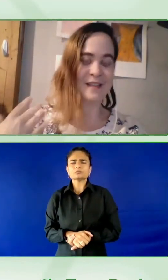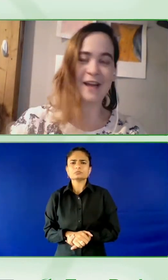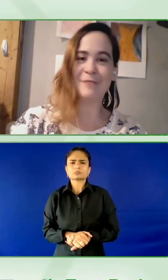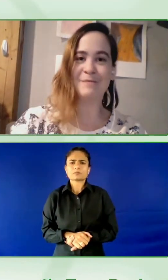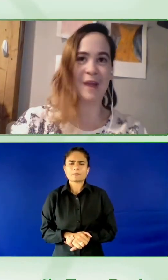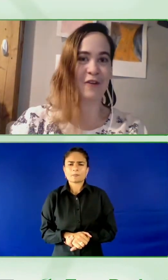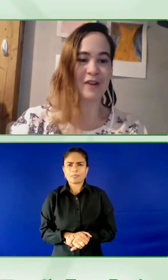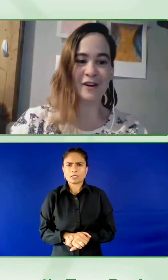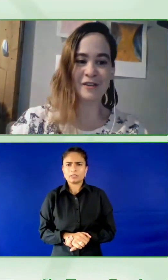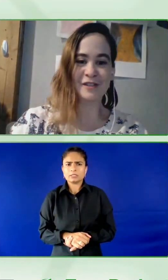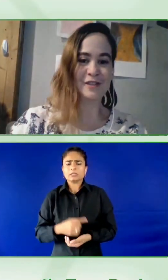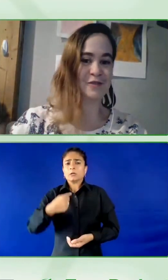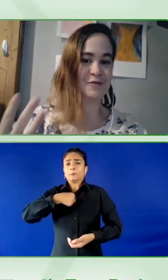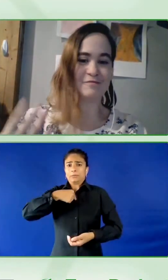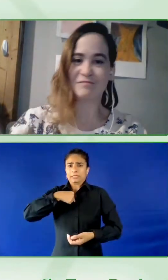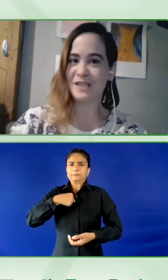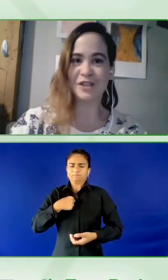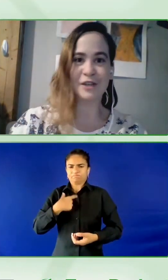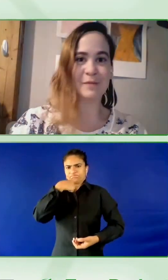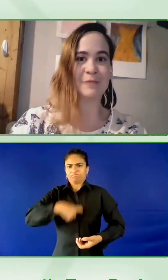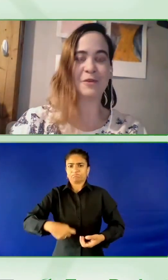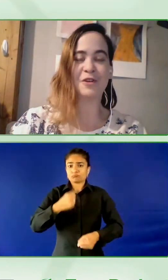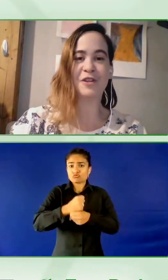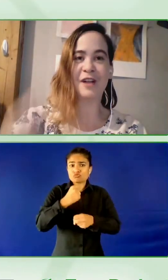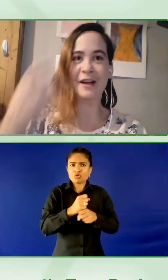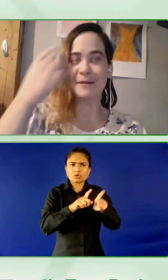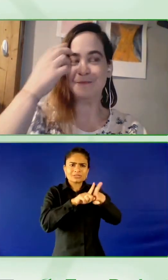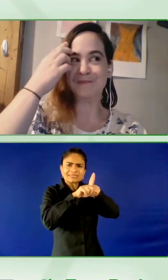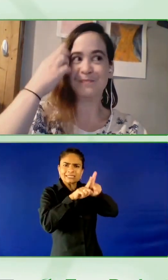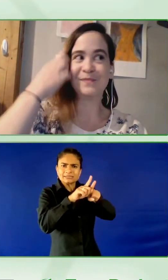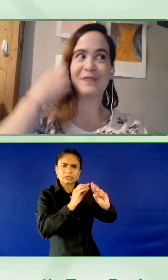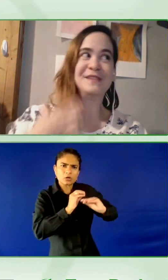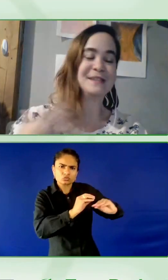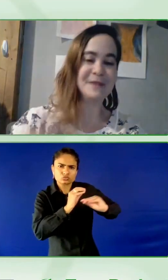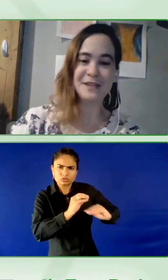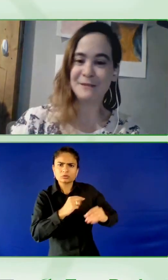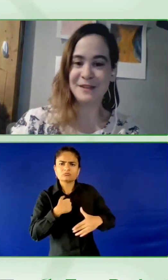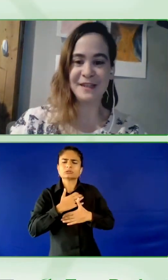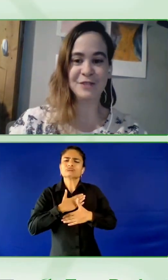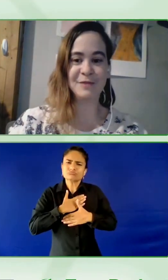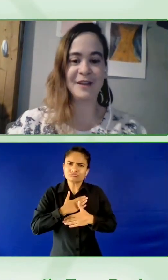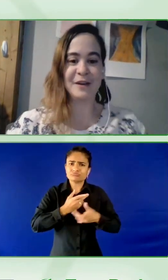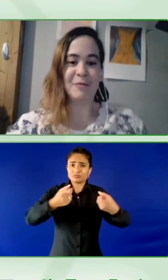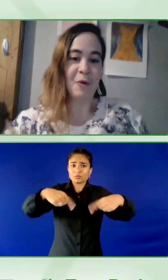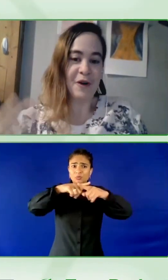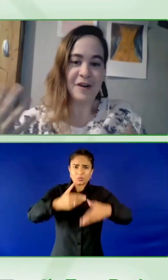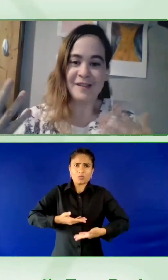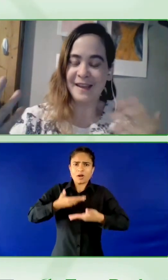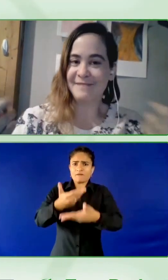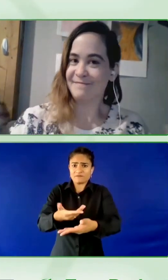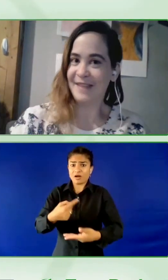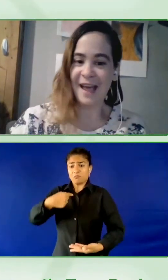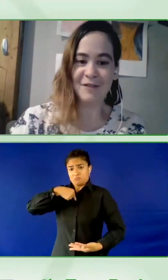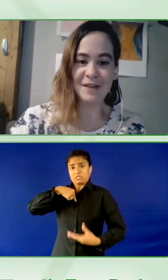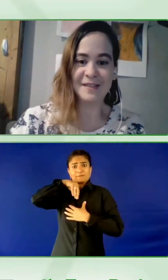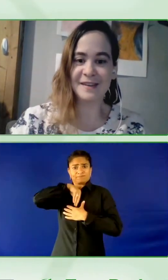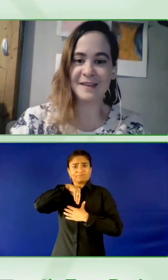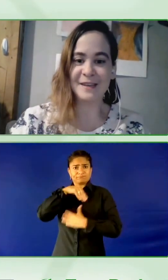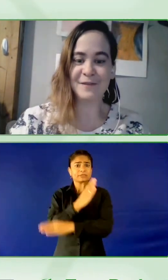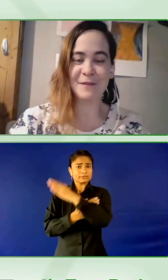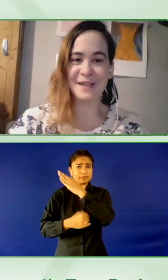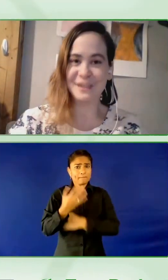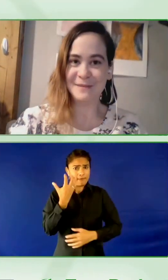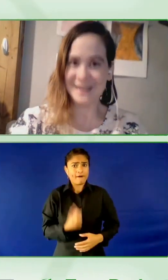there is a lot of barriers to teaching people with disabilities about sexuality, more like having